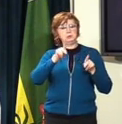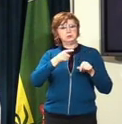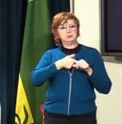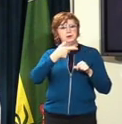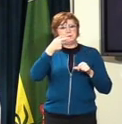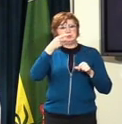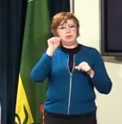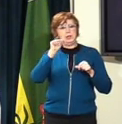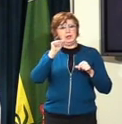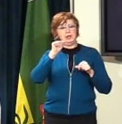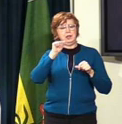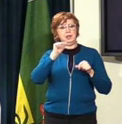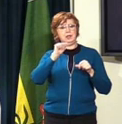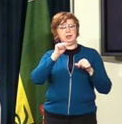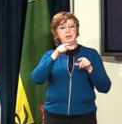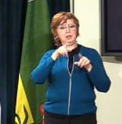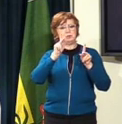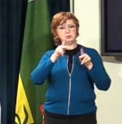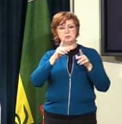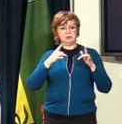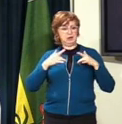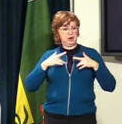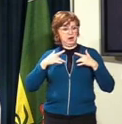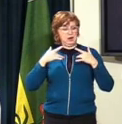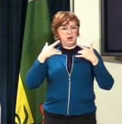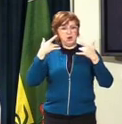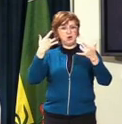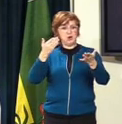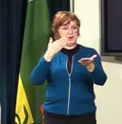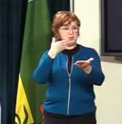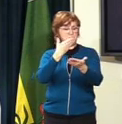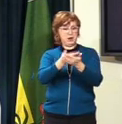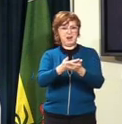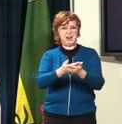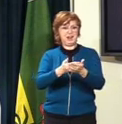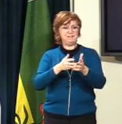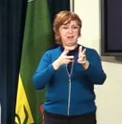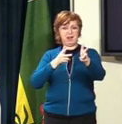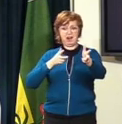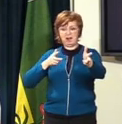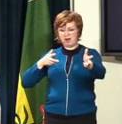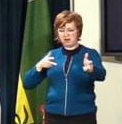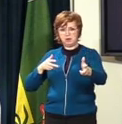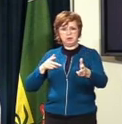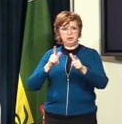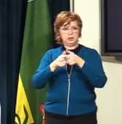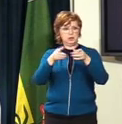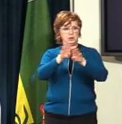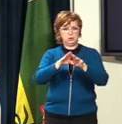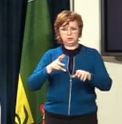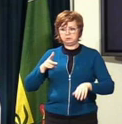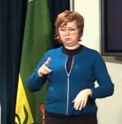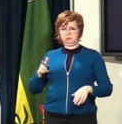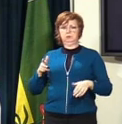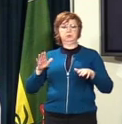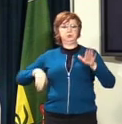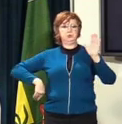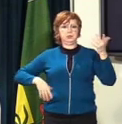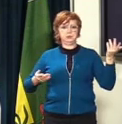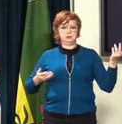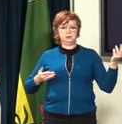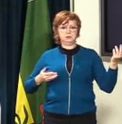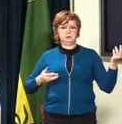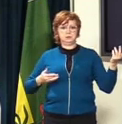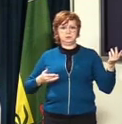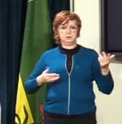away, because I know that was very popular. Then they have to go to Saskatoon. So what are some of the things that are being done to make sure people can get tested when